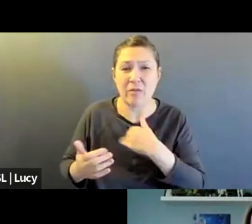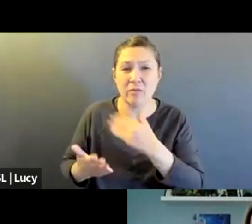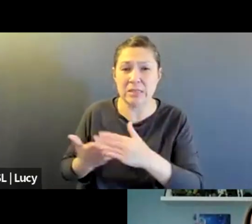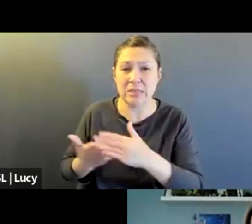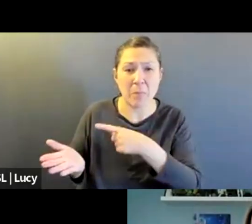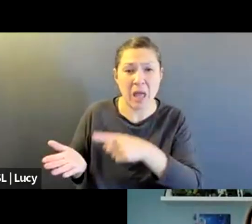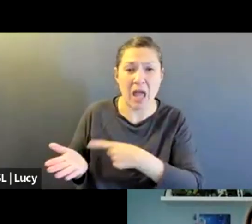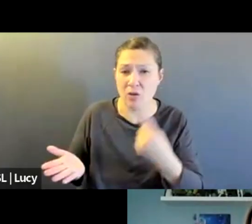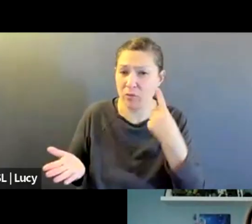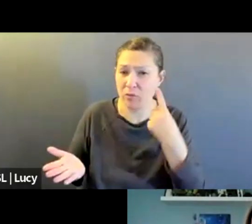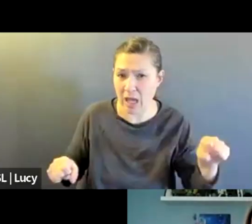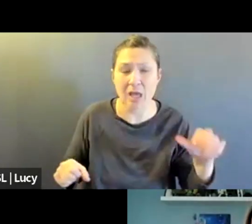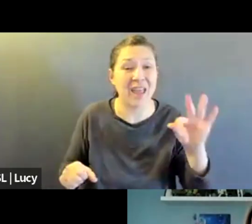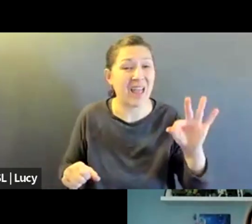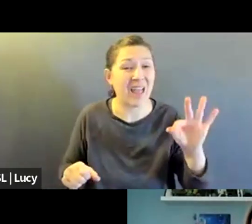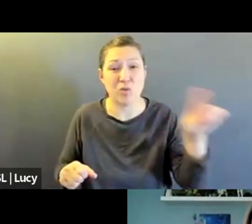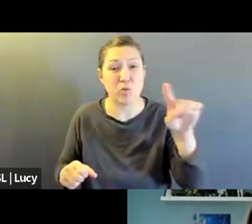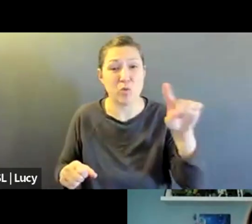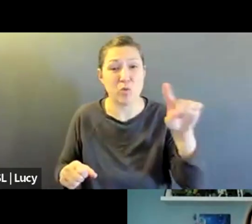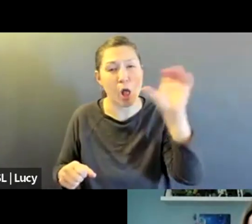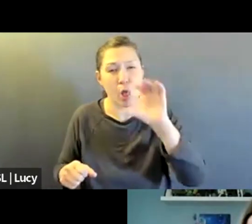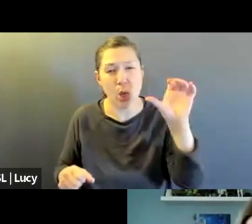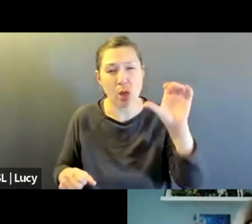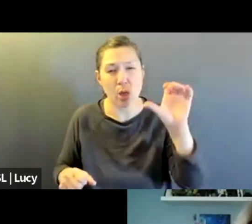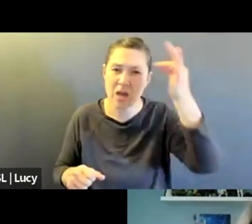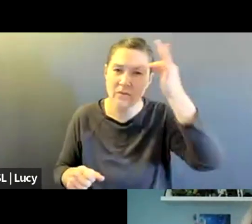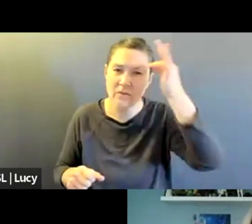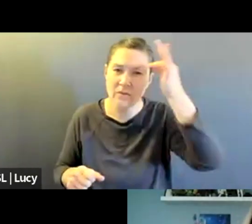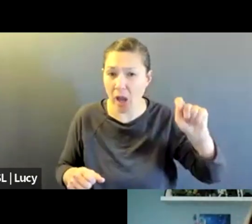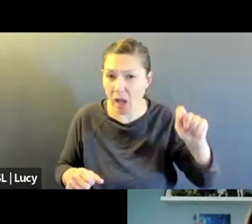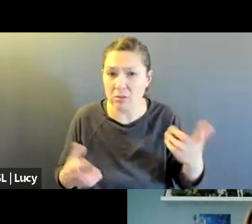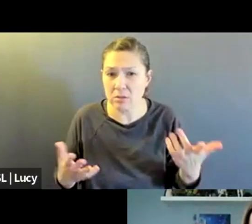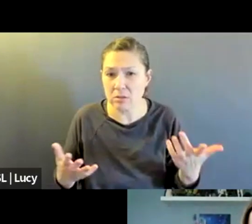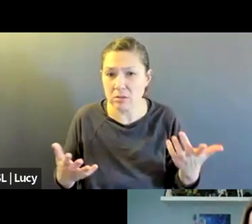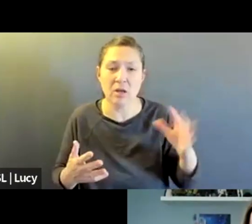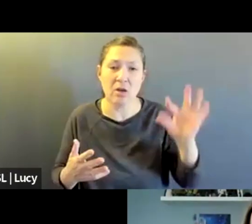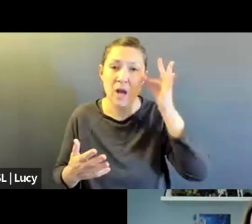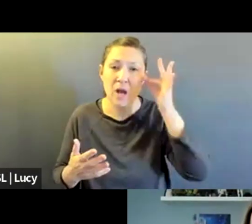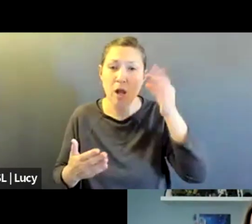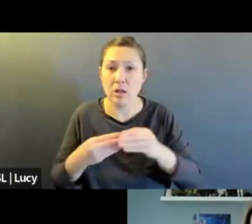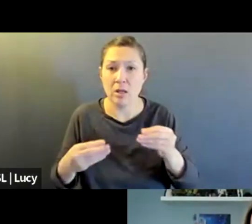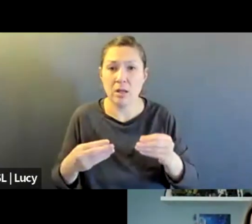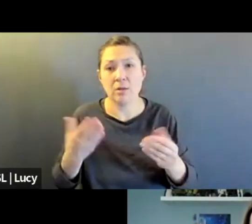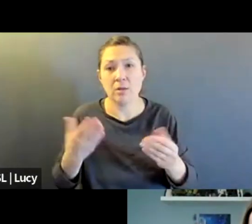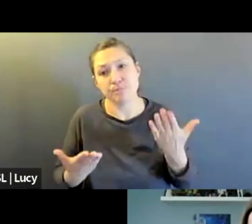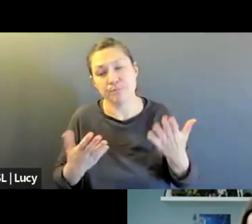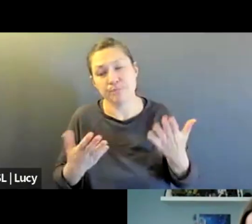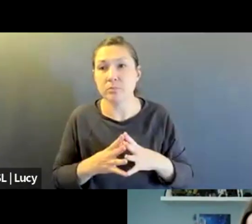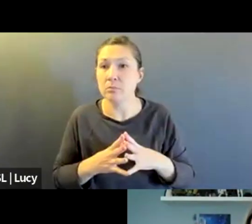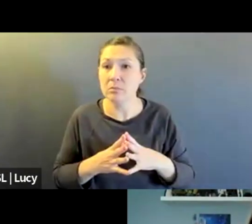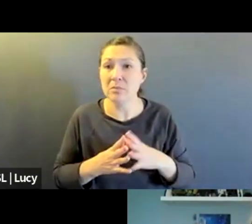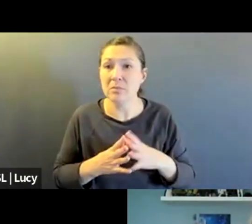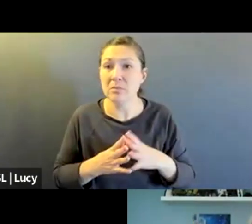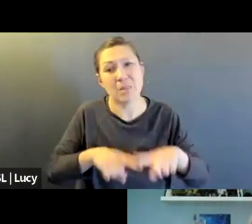For those not pursuing federal dollars, knowing, well, maybe other groups can't be as vocal about, advocating